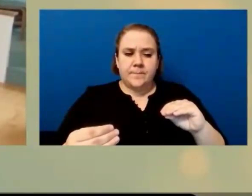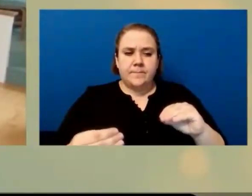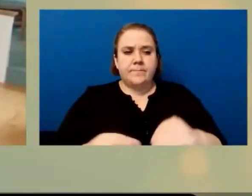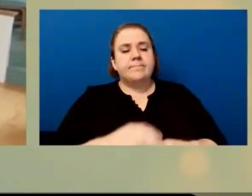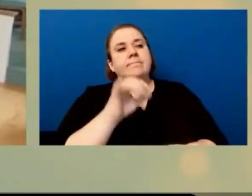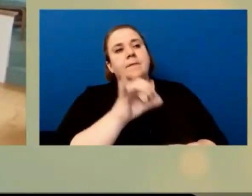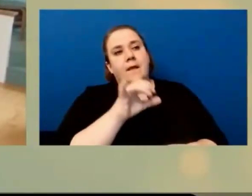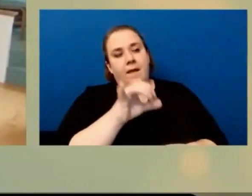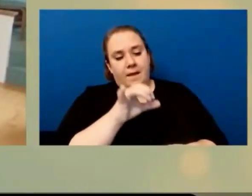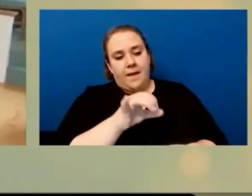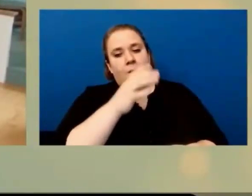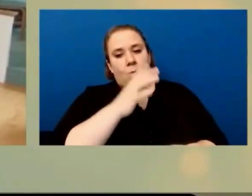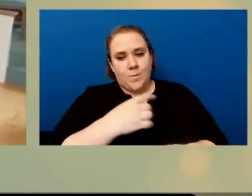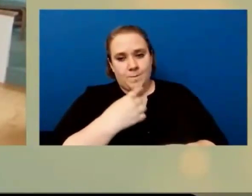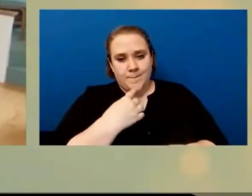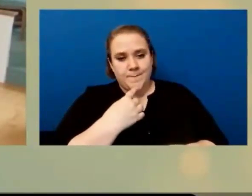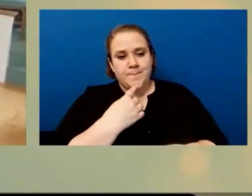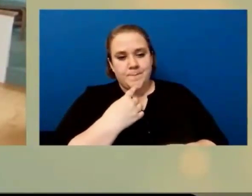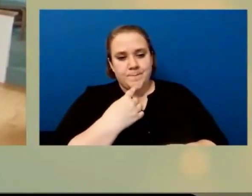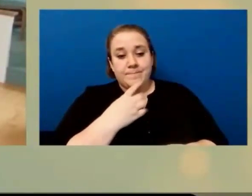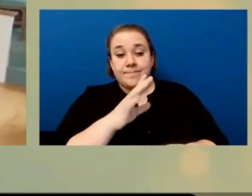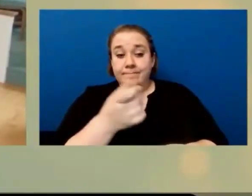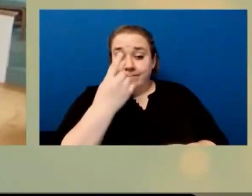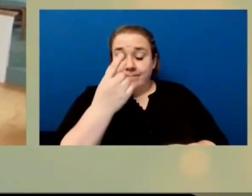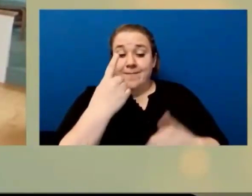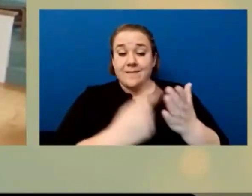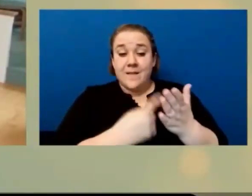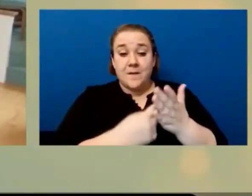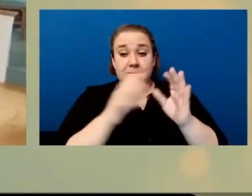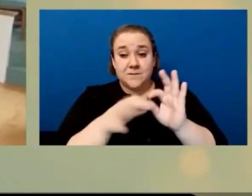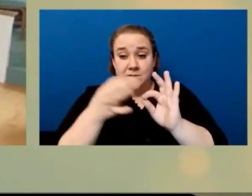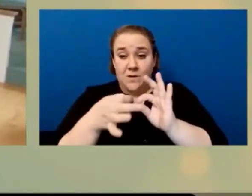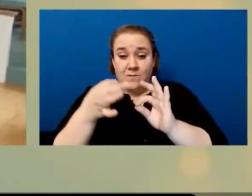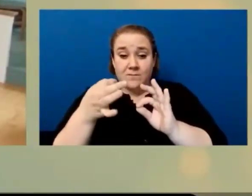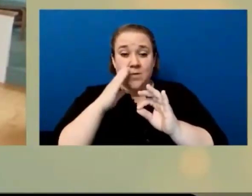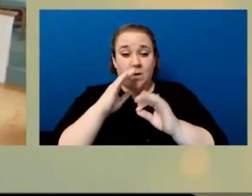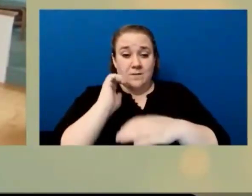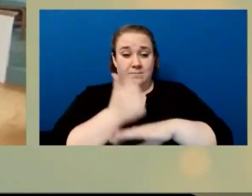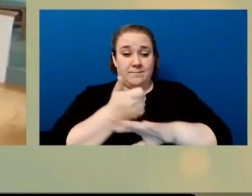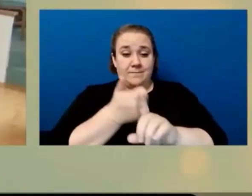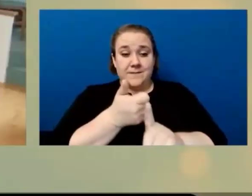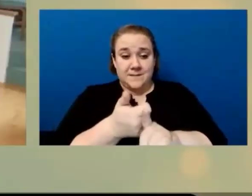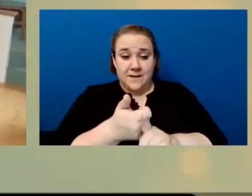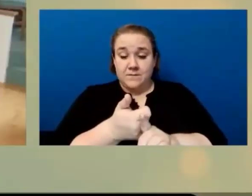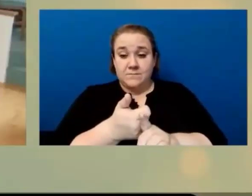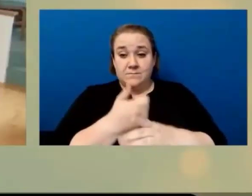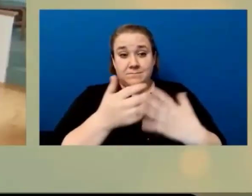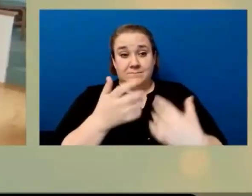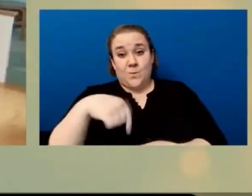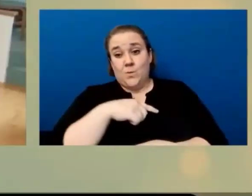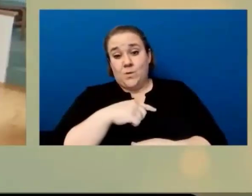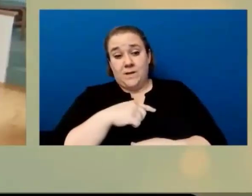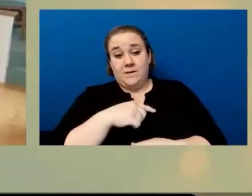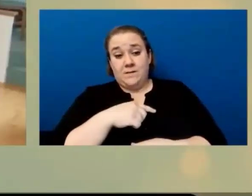Ah, said the woman, but sometimes the cloth will pattern itself, whether we will or no.